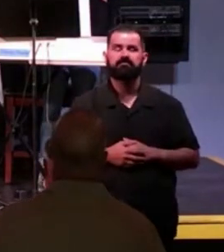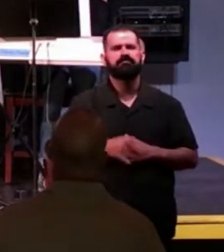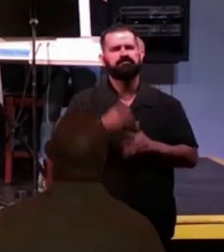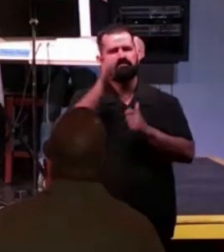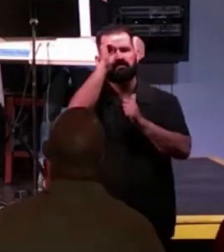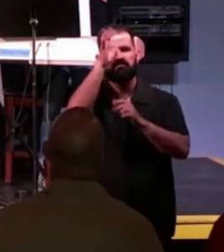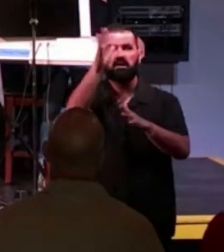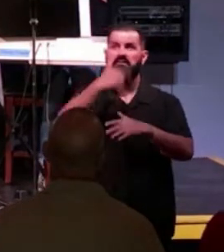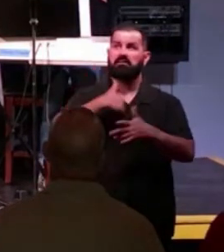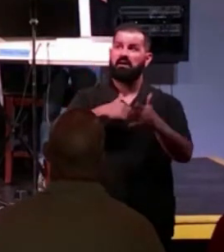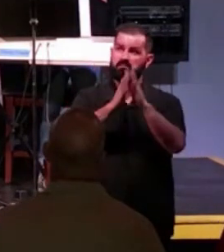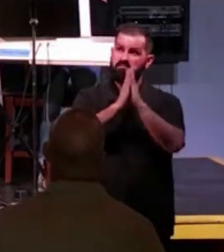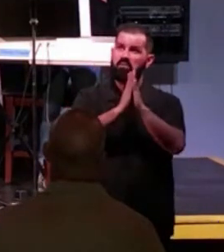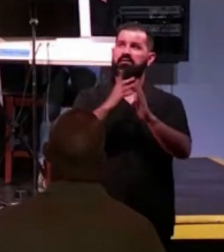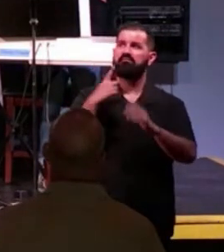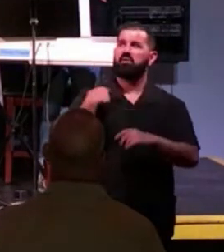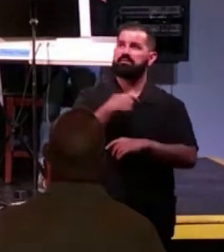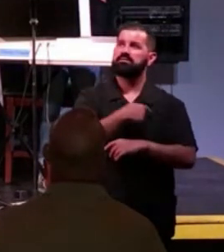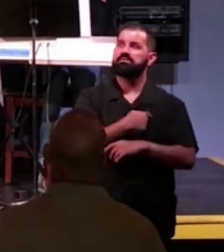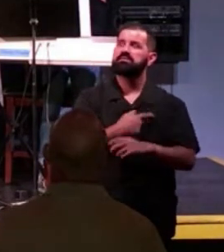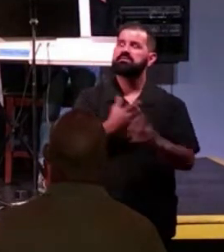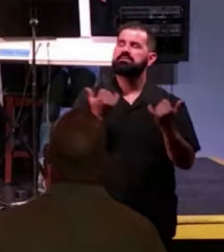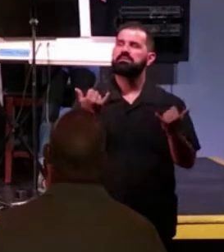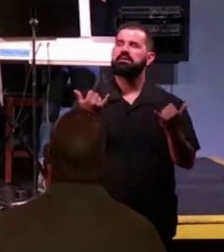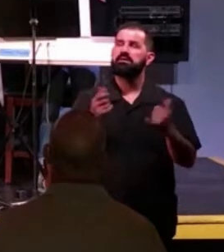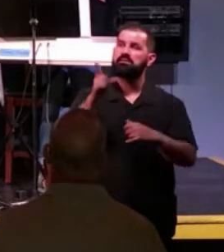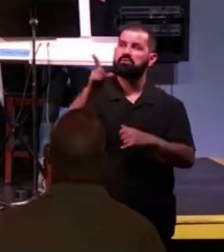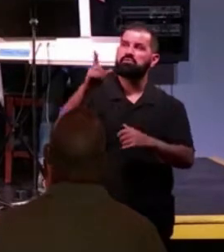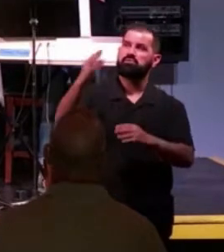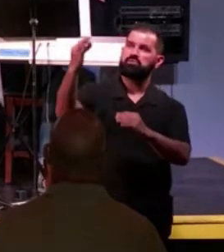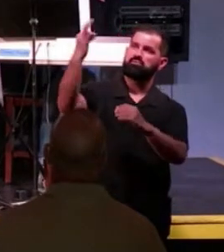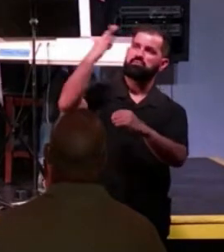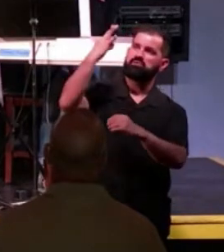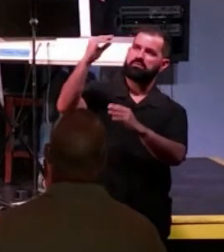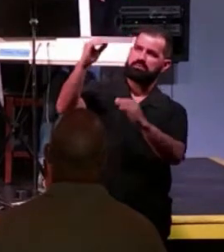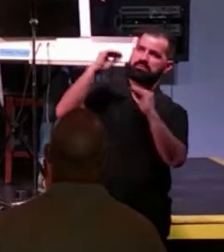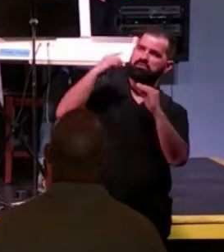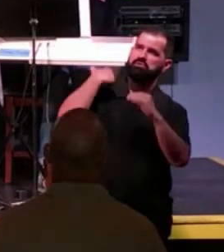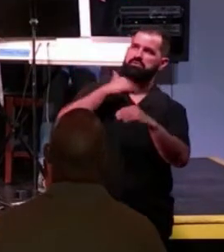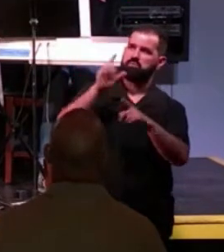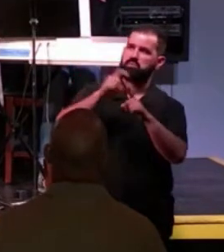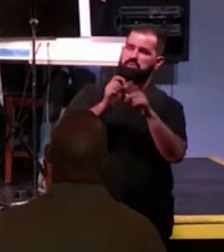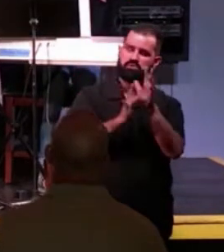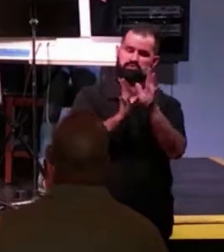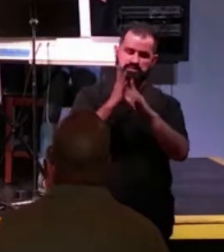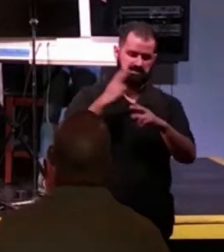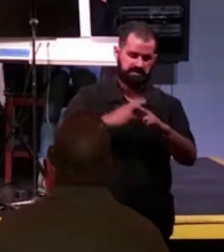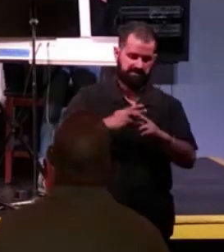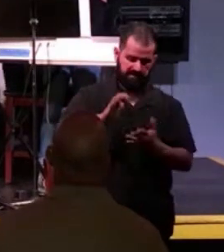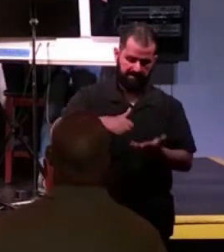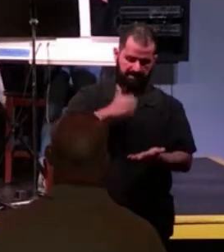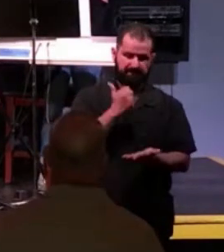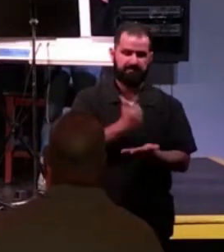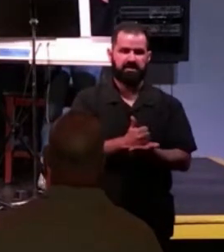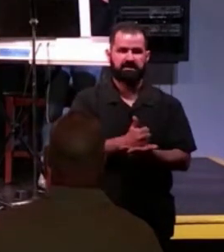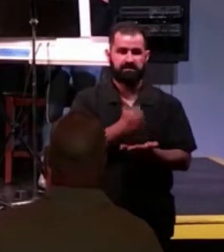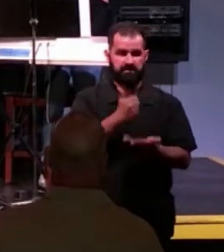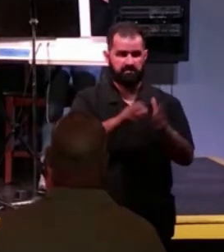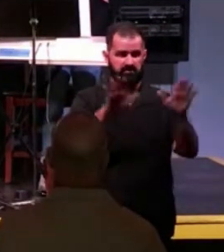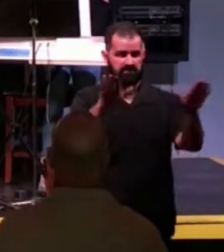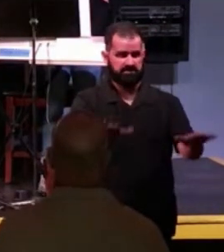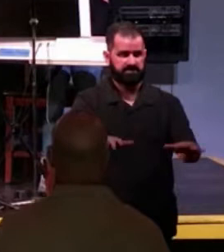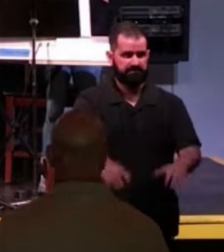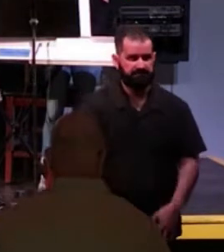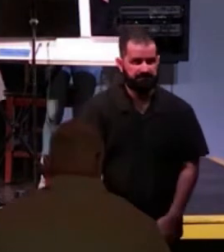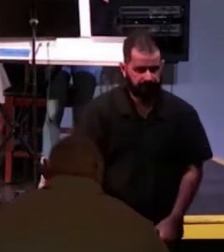Father, I pray for us today here. You would teach us your word in Jesus' name. Amen. Amen. You guys